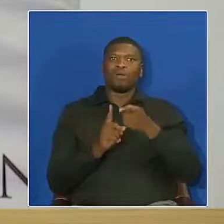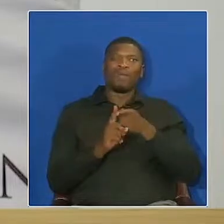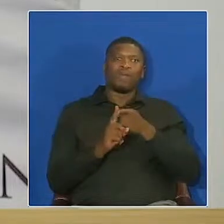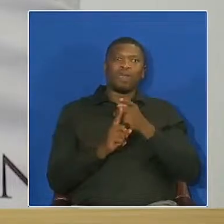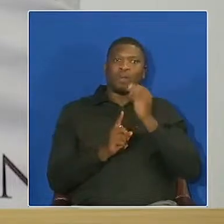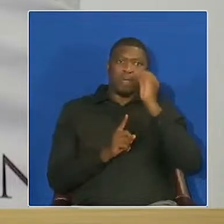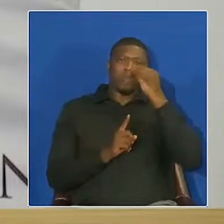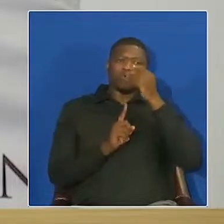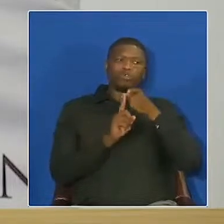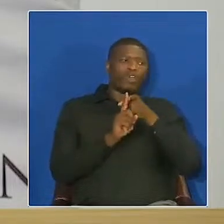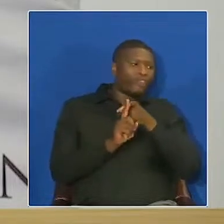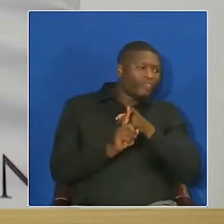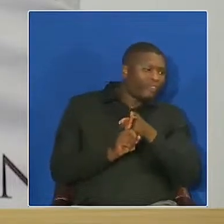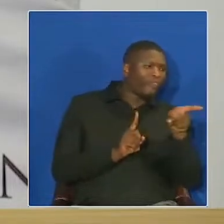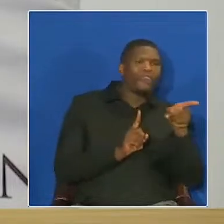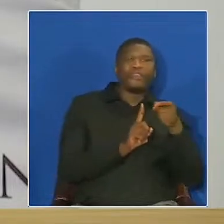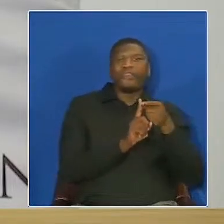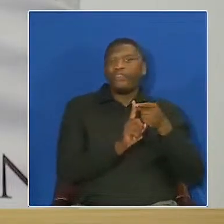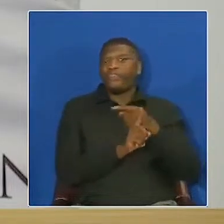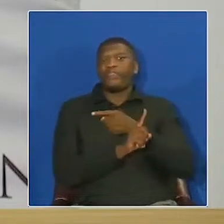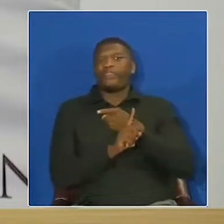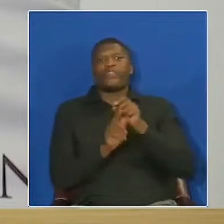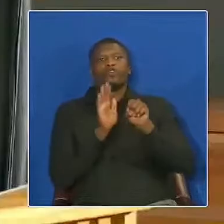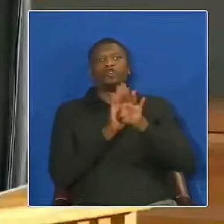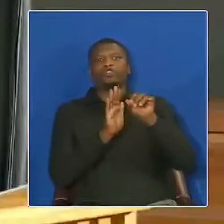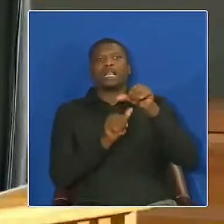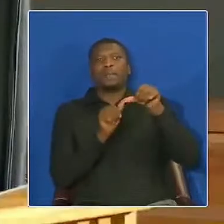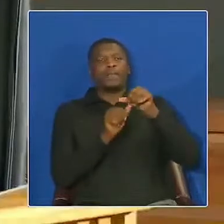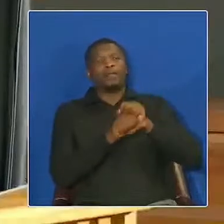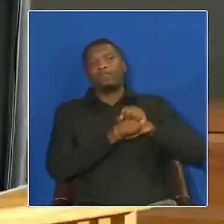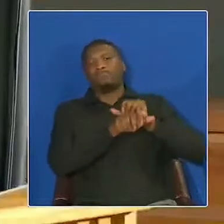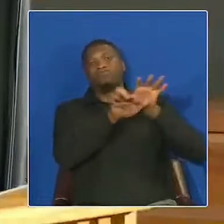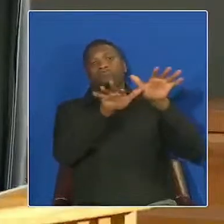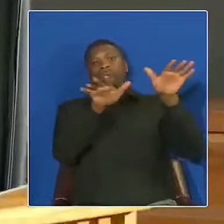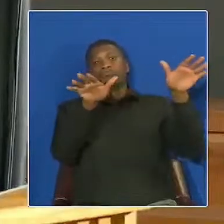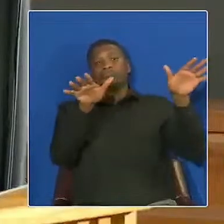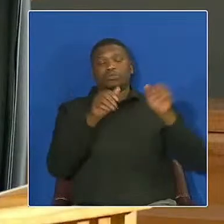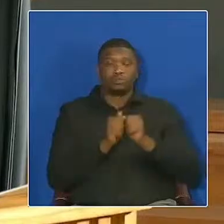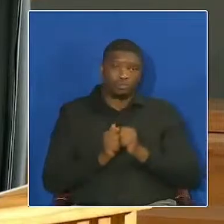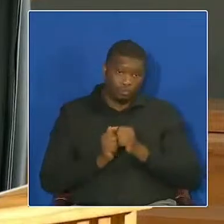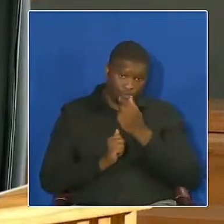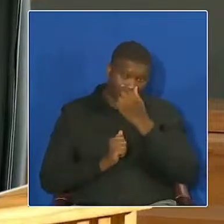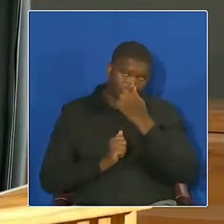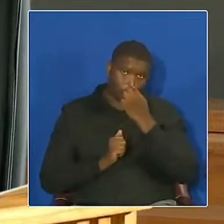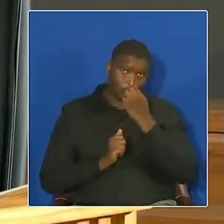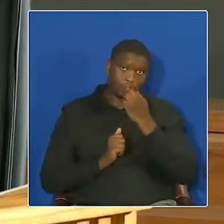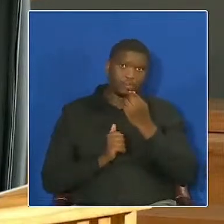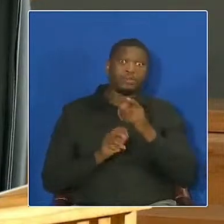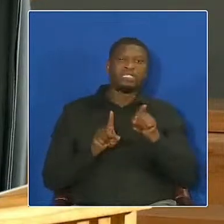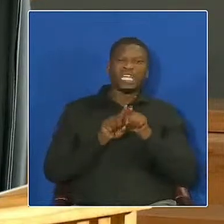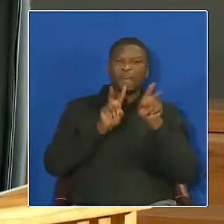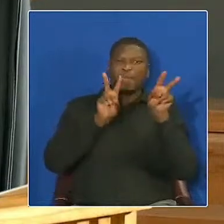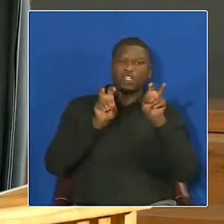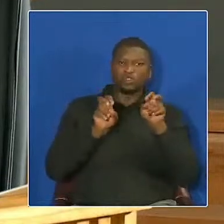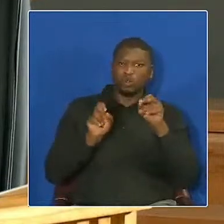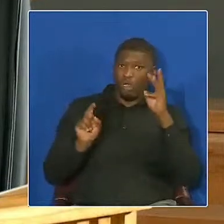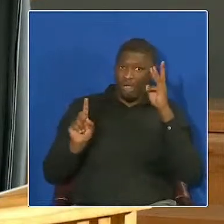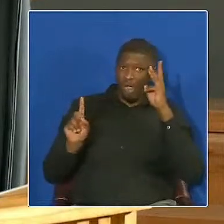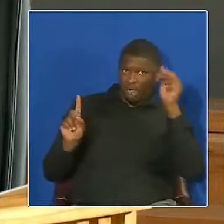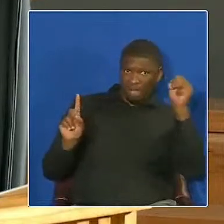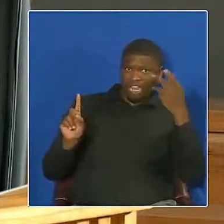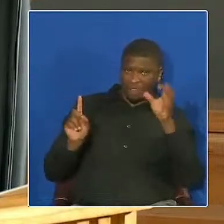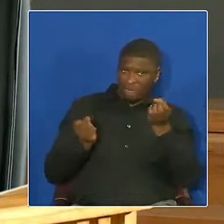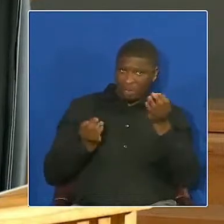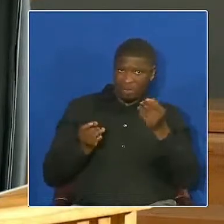print and social media. So, and was this the hearing that General Nkwanase testified to in the commission? That